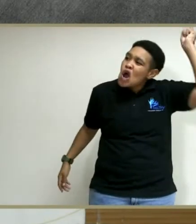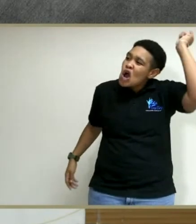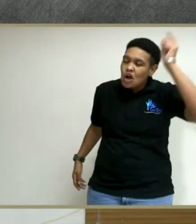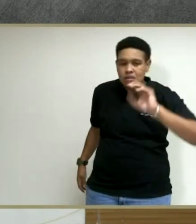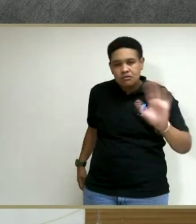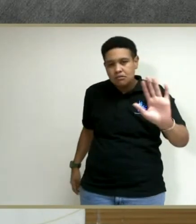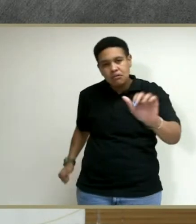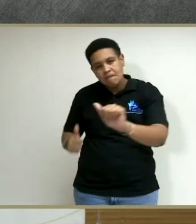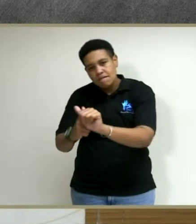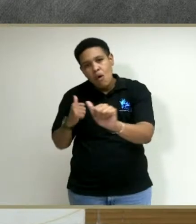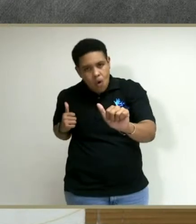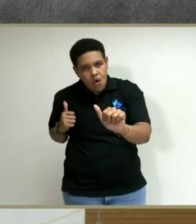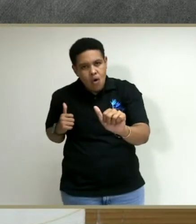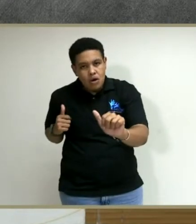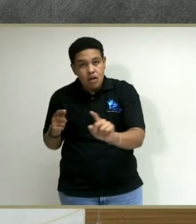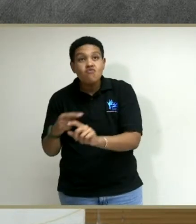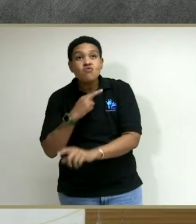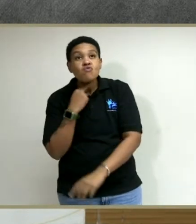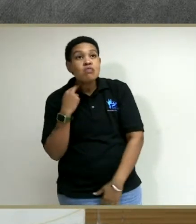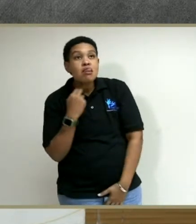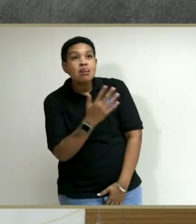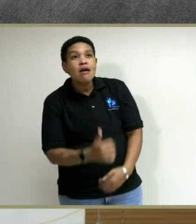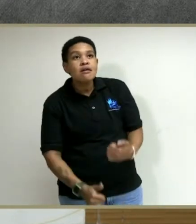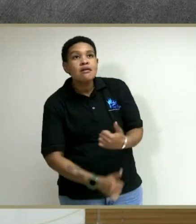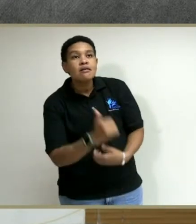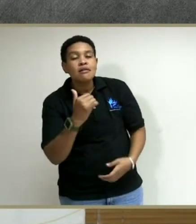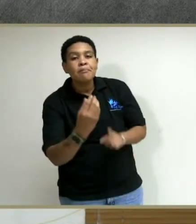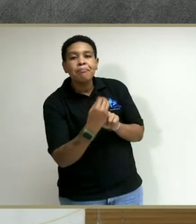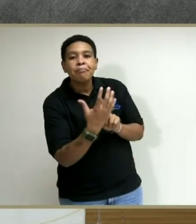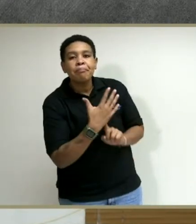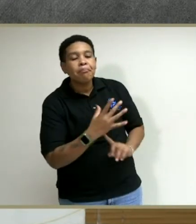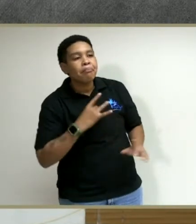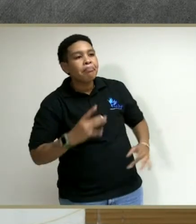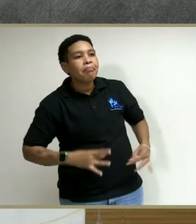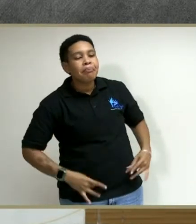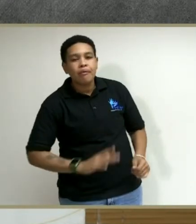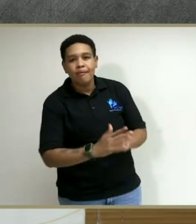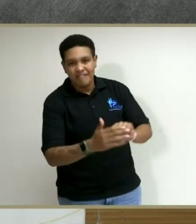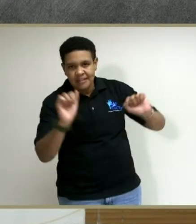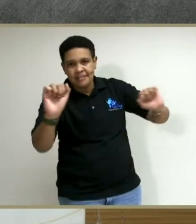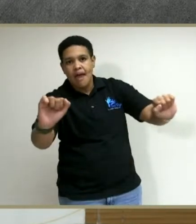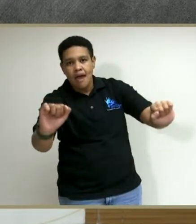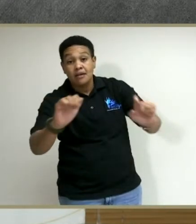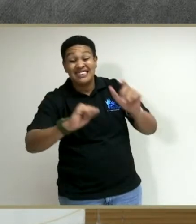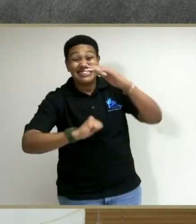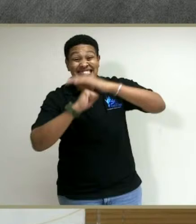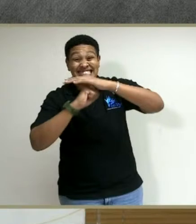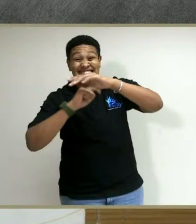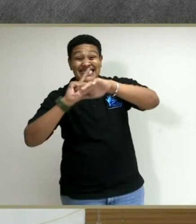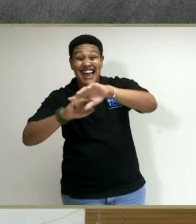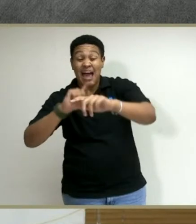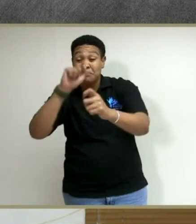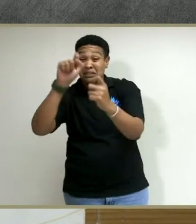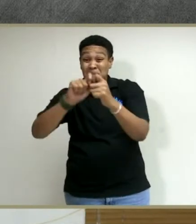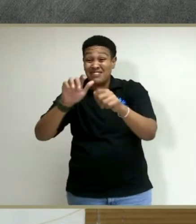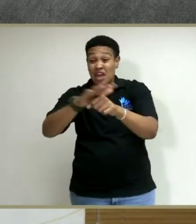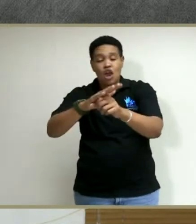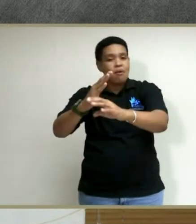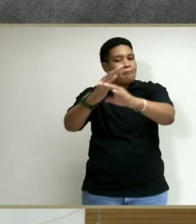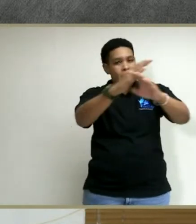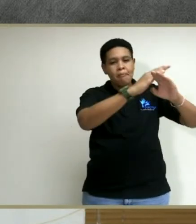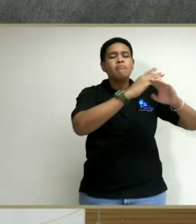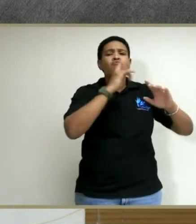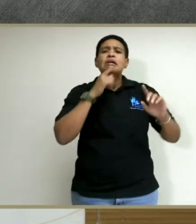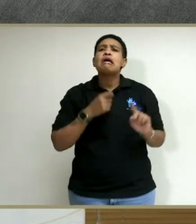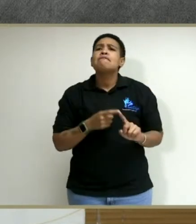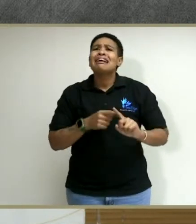greater risk of exposure. Curfews and special geographic restrictions have been very effective. Border closure